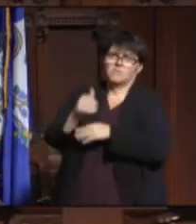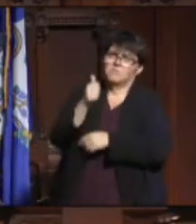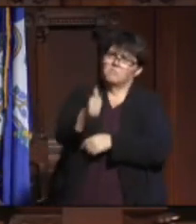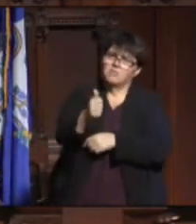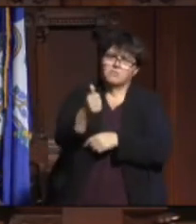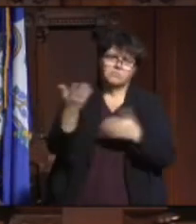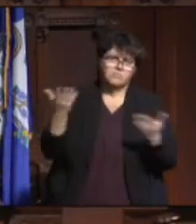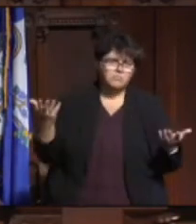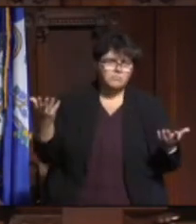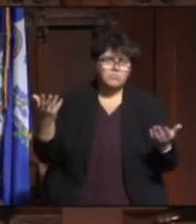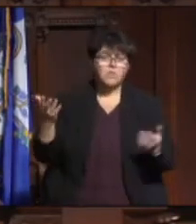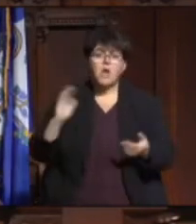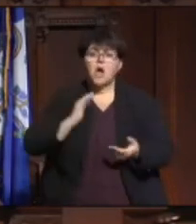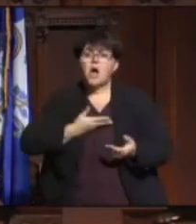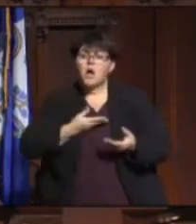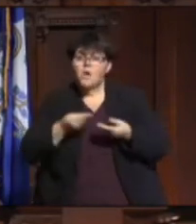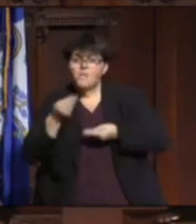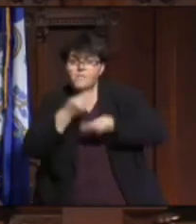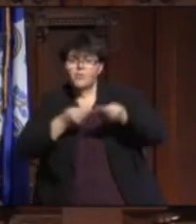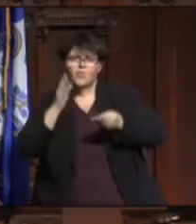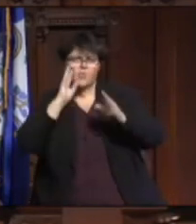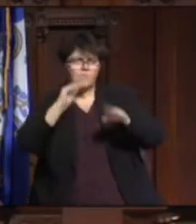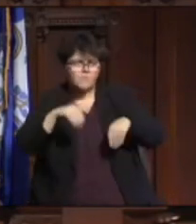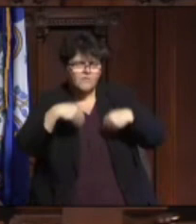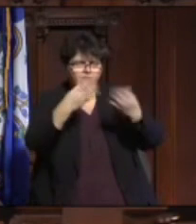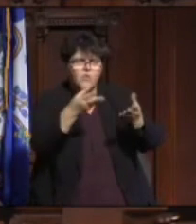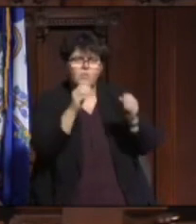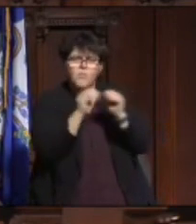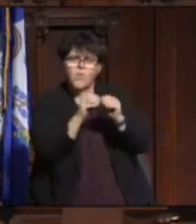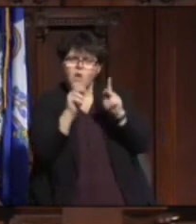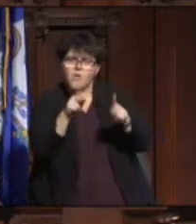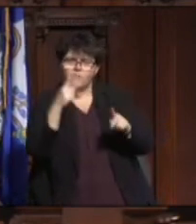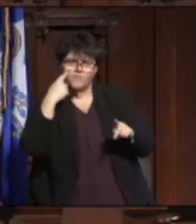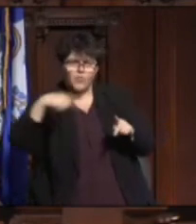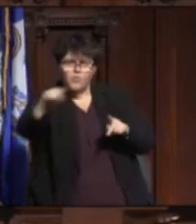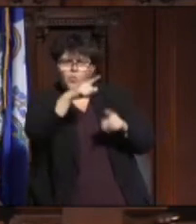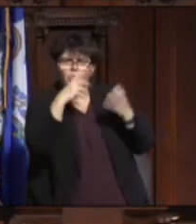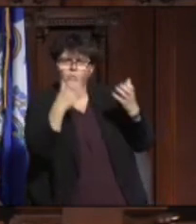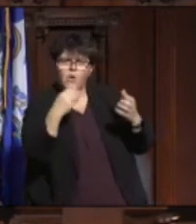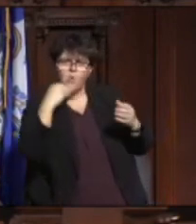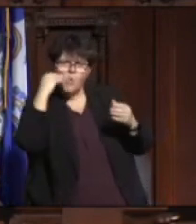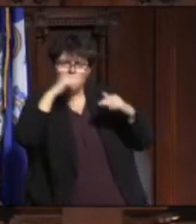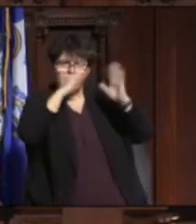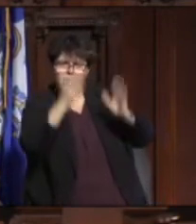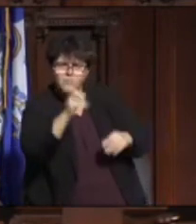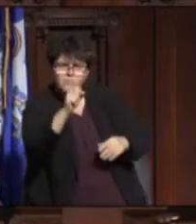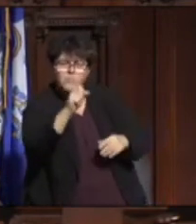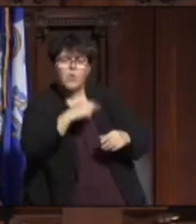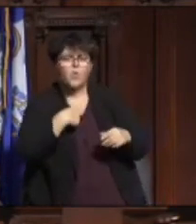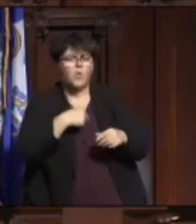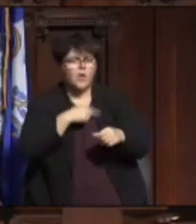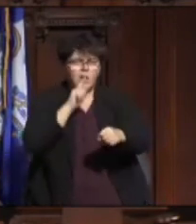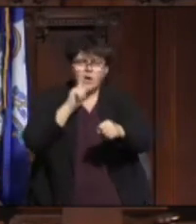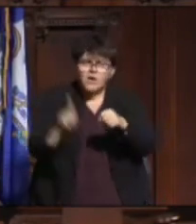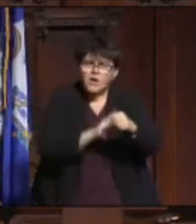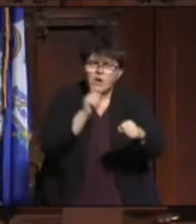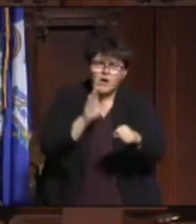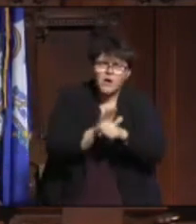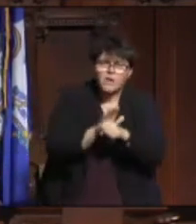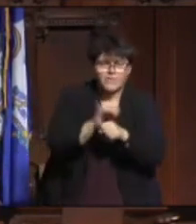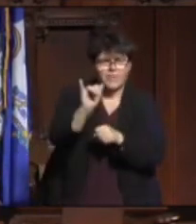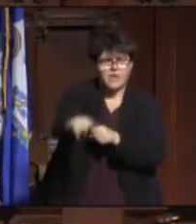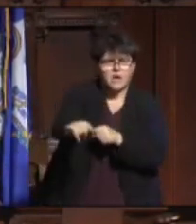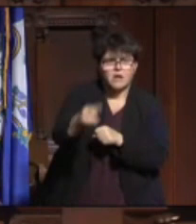housing options, we've also increased our commitment to the Time to Own program to $50 million each